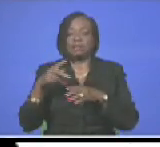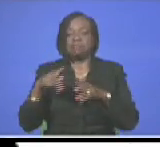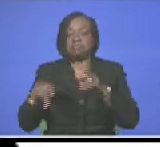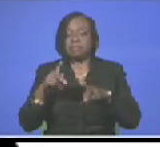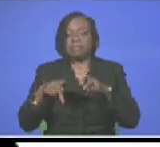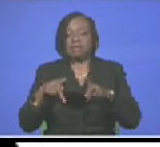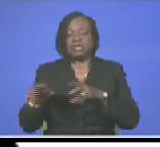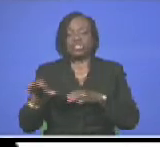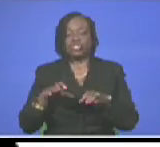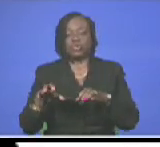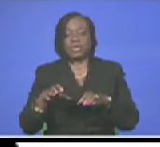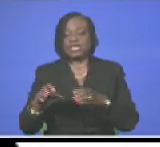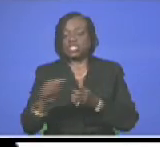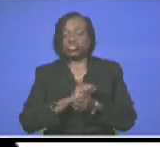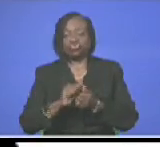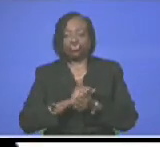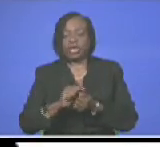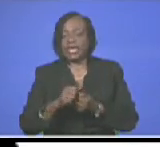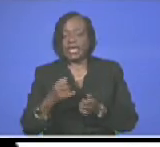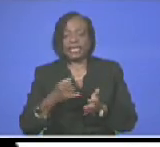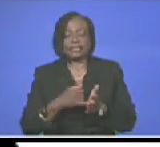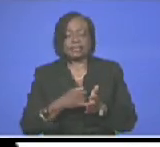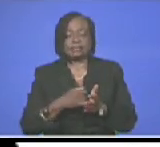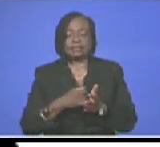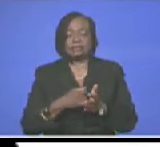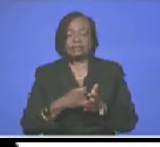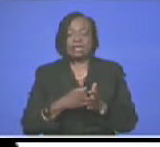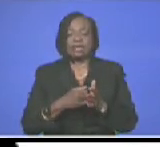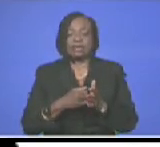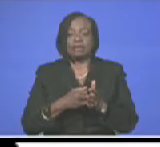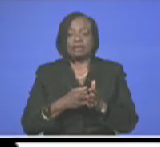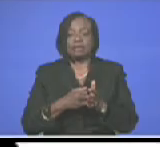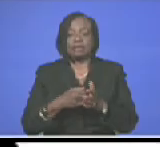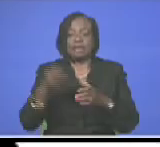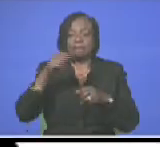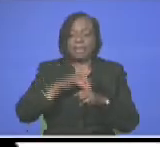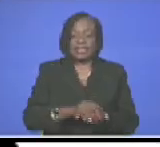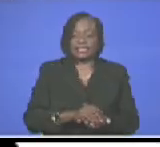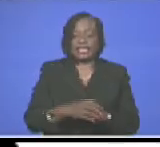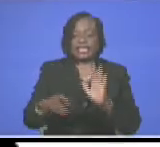and destroying it and impacting it negatively. So we're going to have to do something about that.